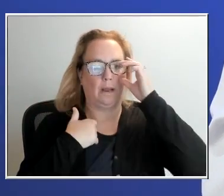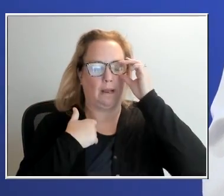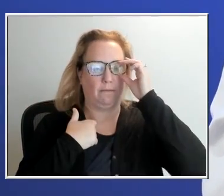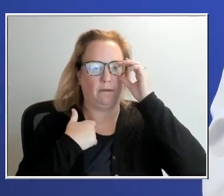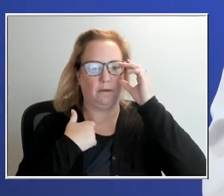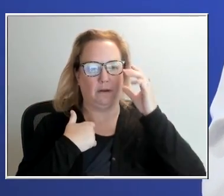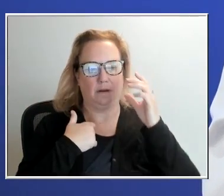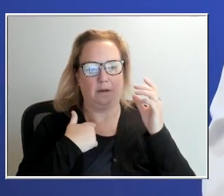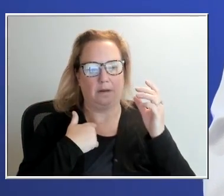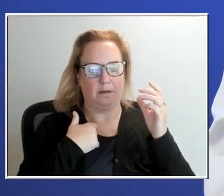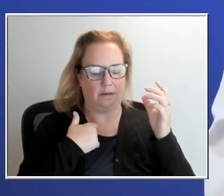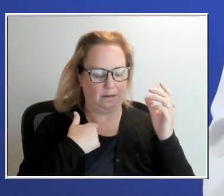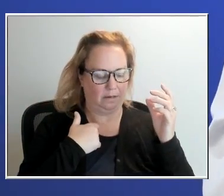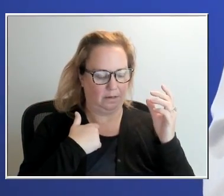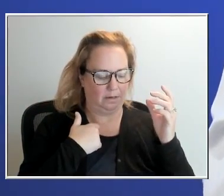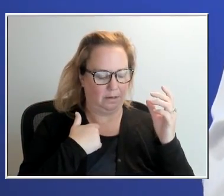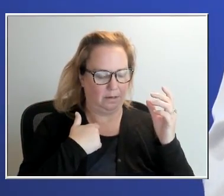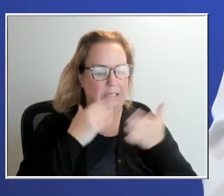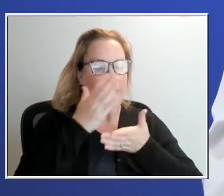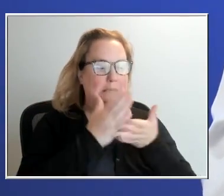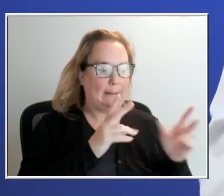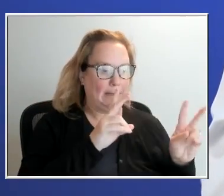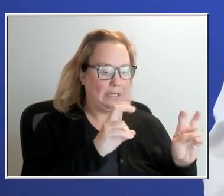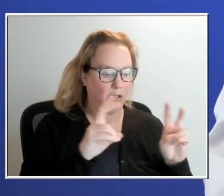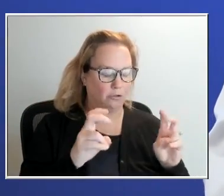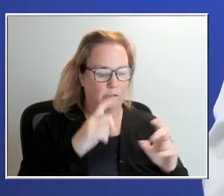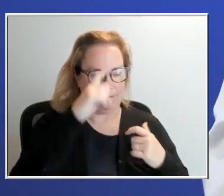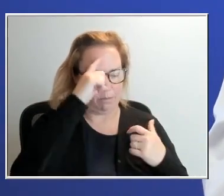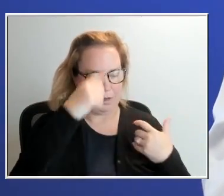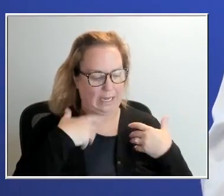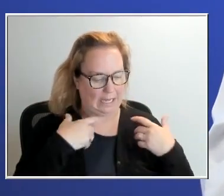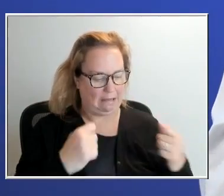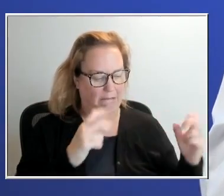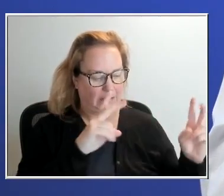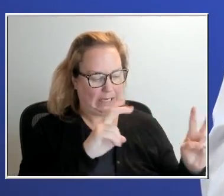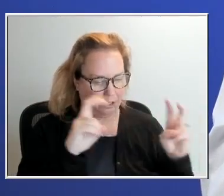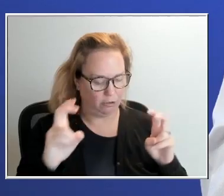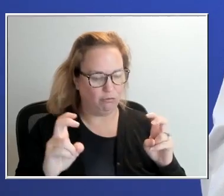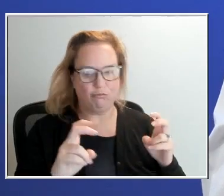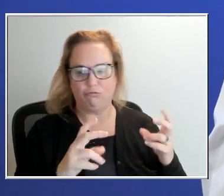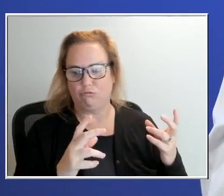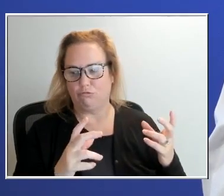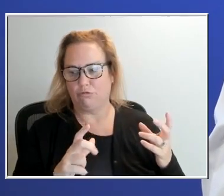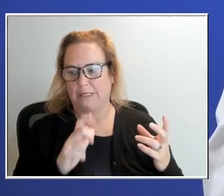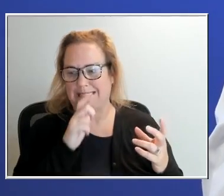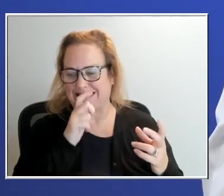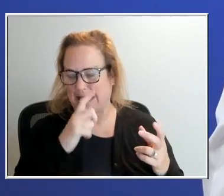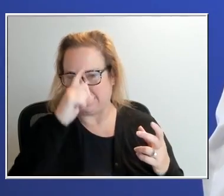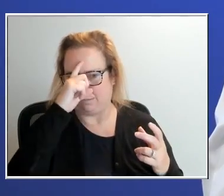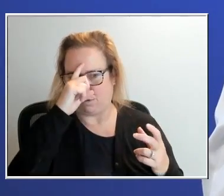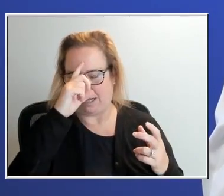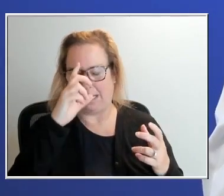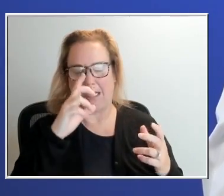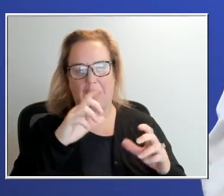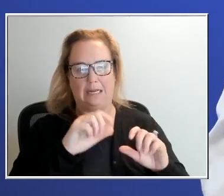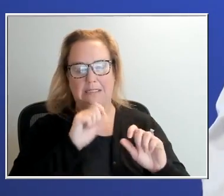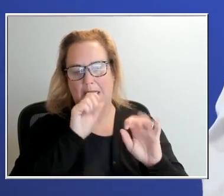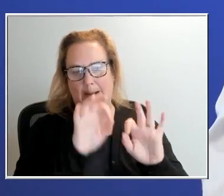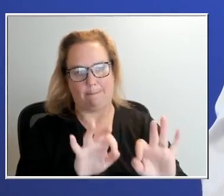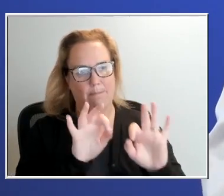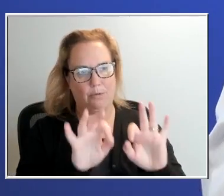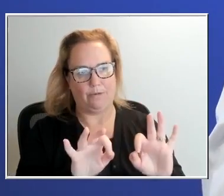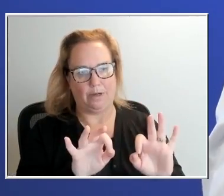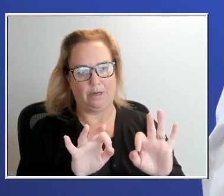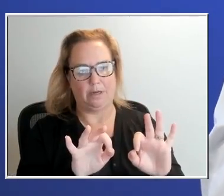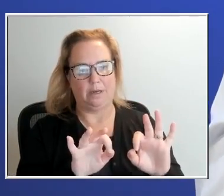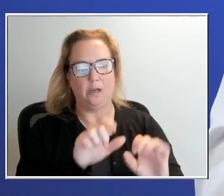some issues, some brain health issues, it's not, the brain on imaging is not perfect, then you have a lower